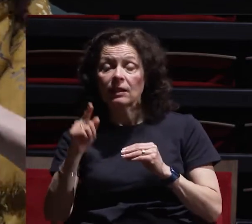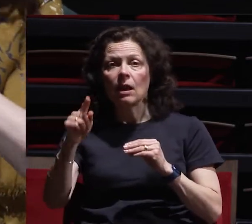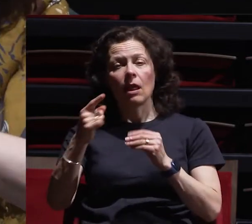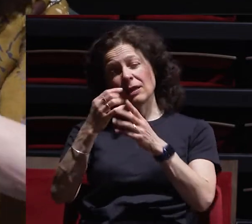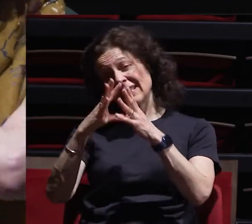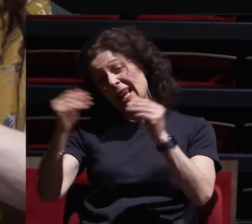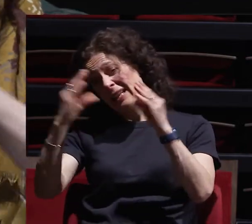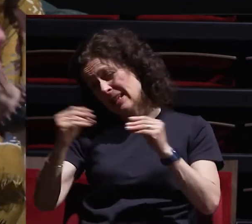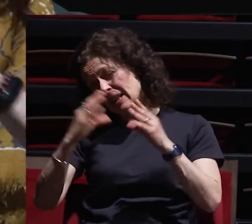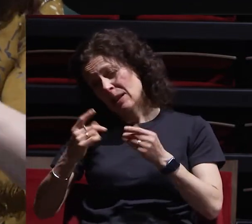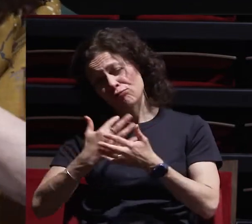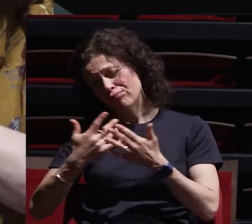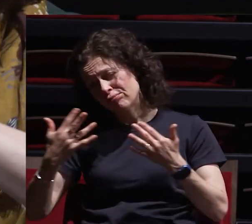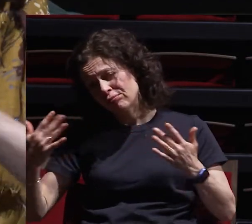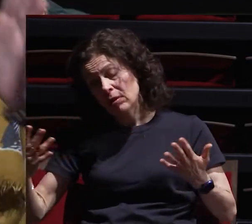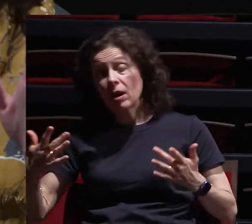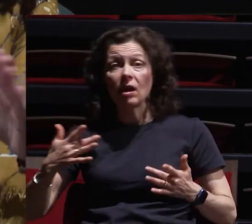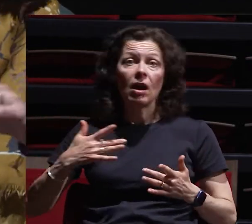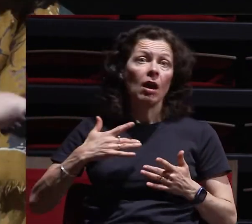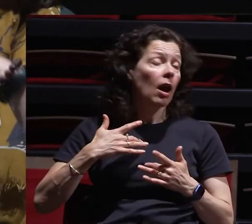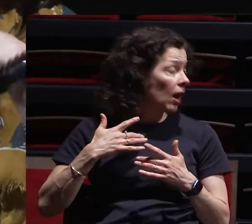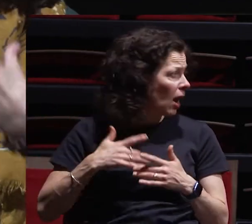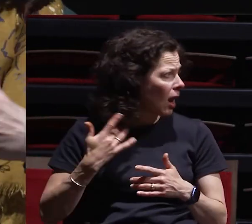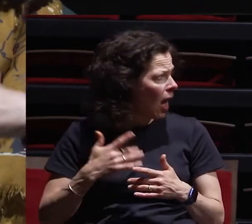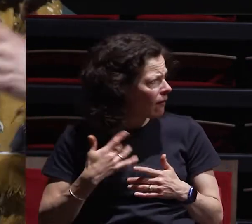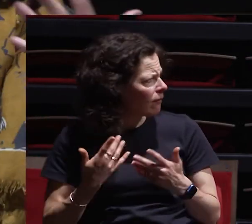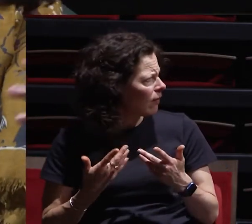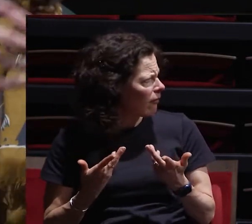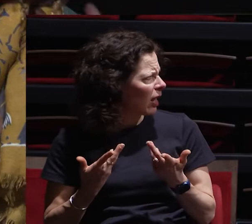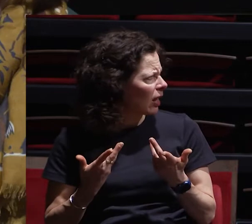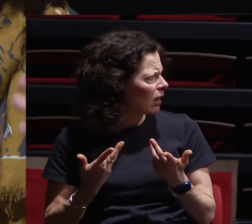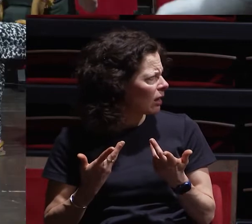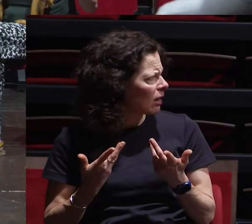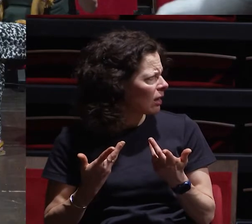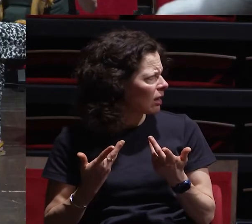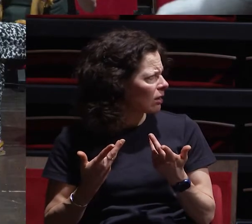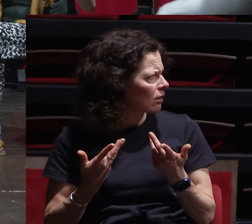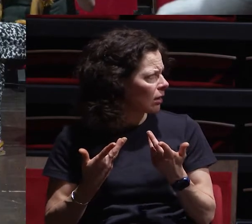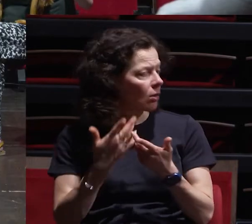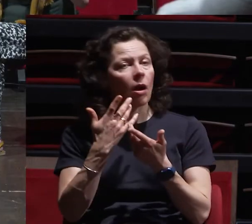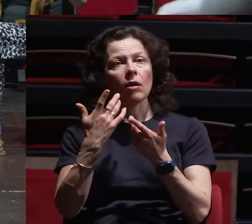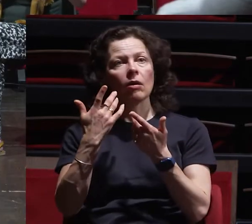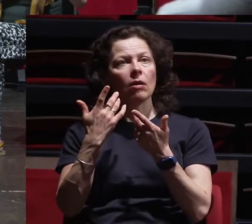and loads of scenes, just scenes about life living under occupation in Palestine,